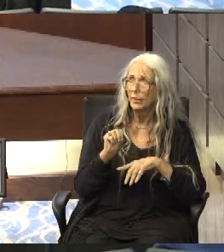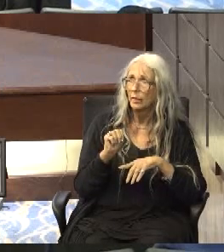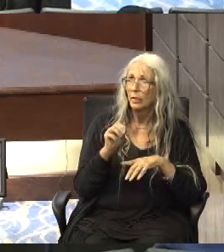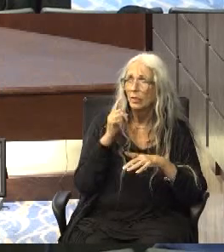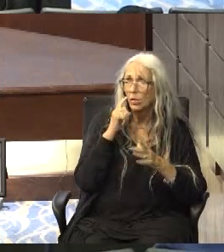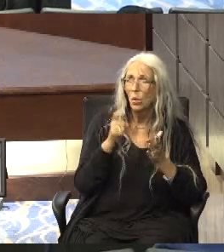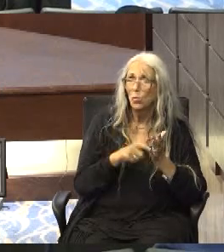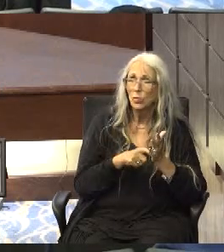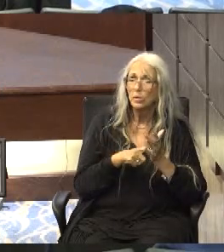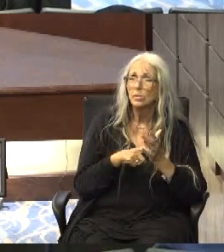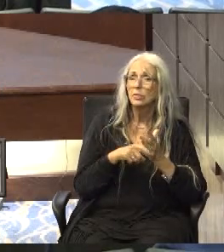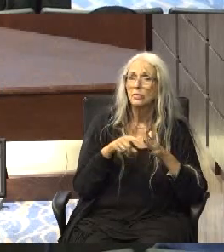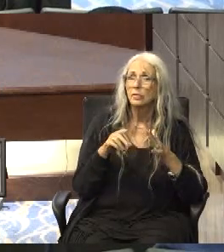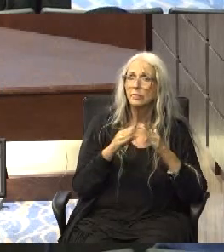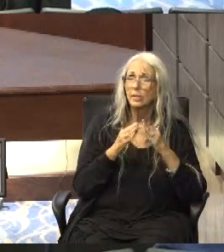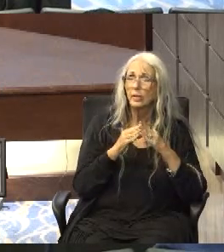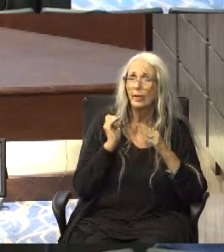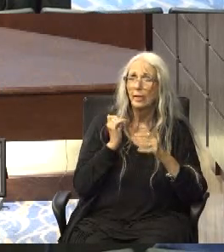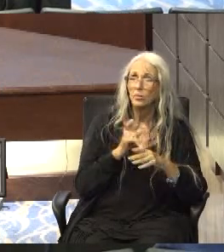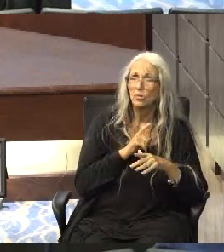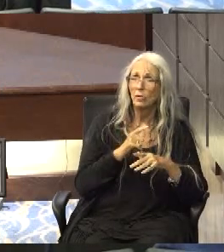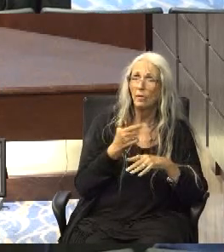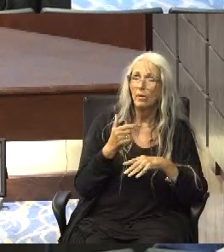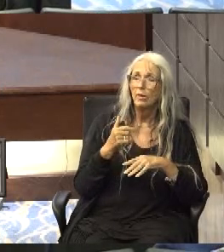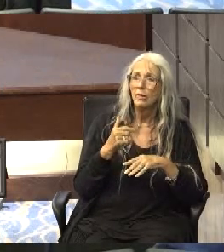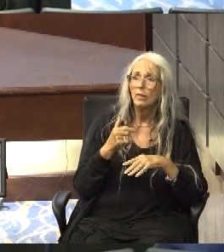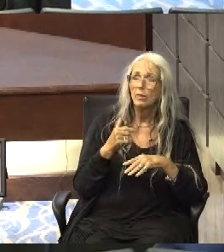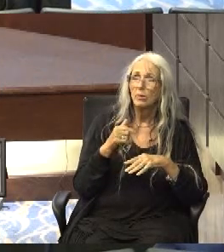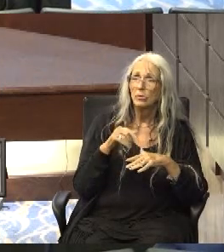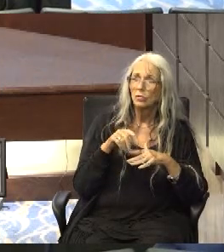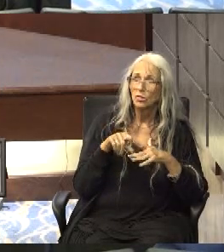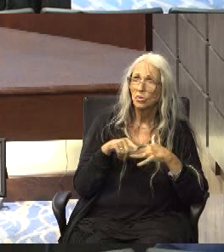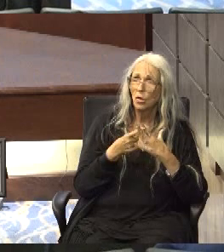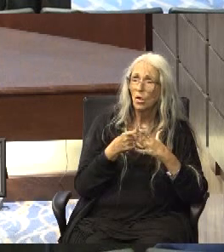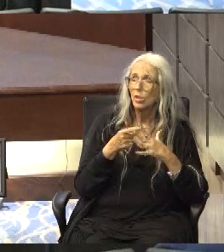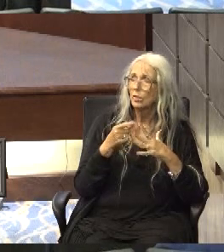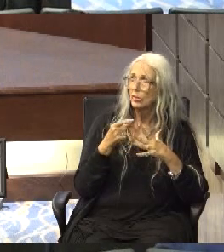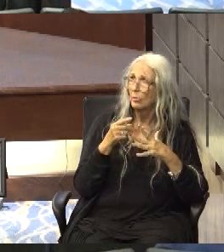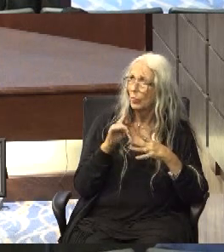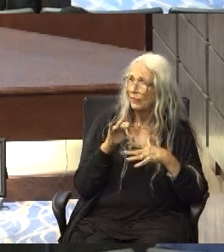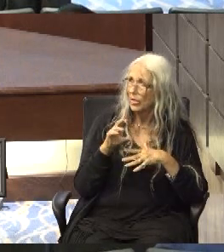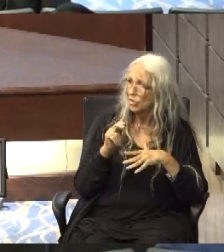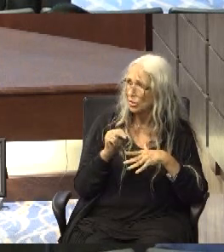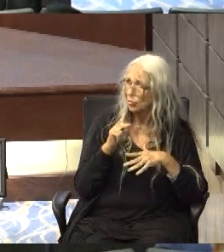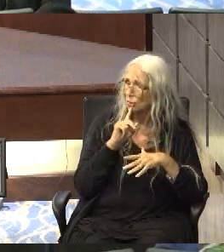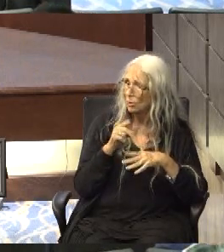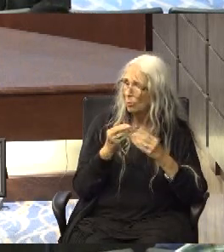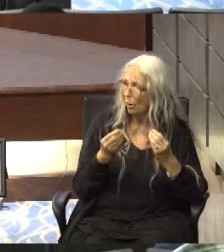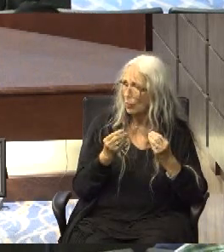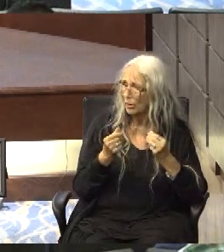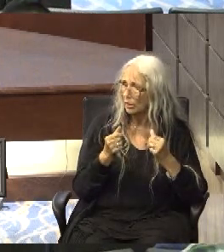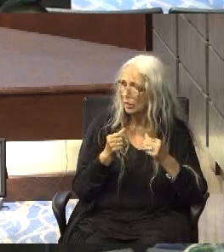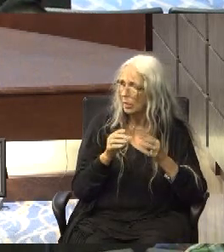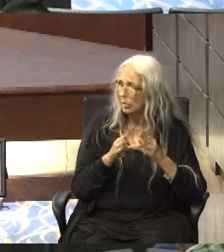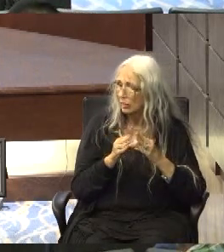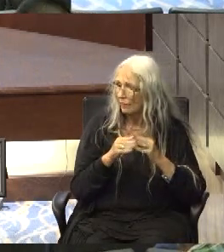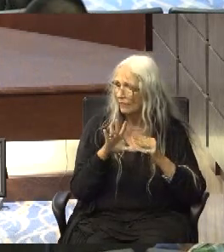Notice is hereby given that the City Council will go into executive session in accordance with the following provisions: Real Property, Texas Open Meetings Act,